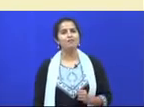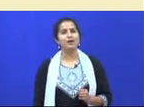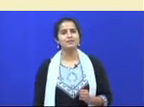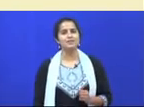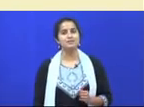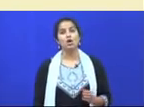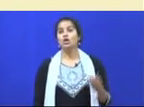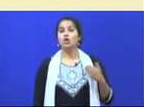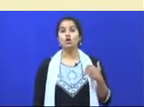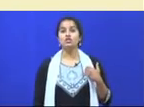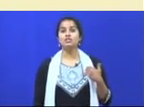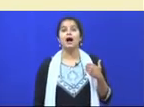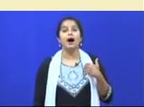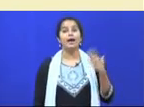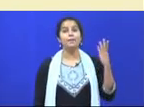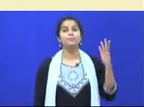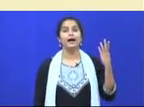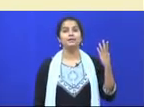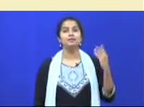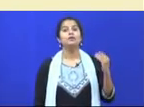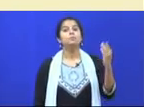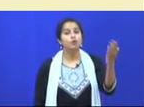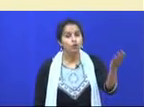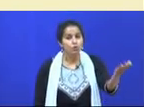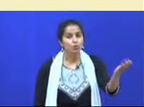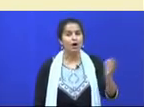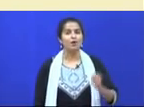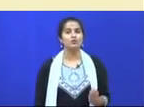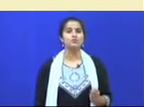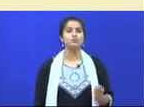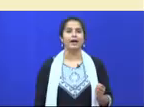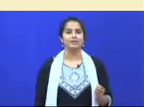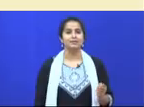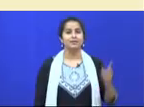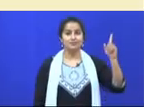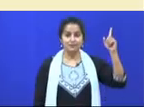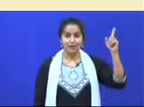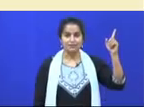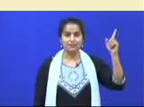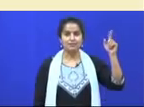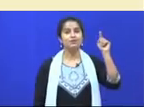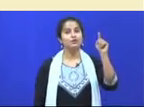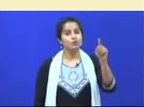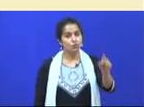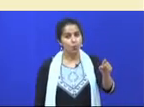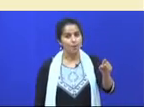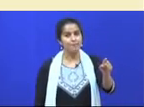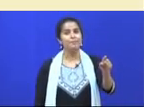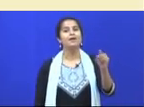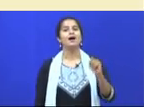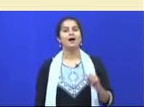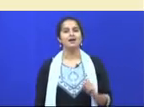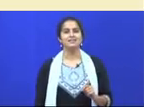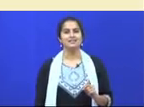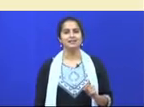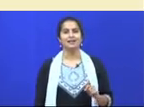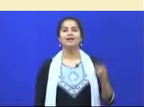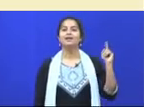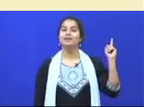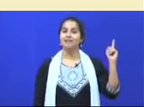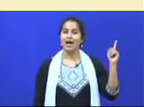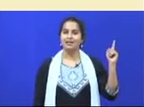next Mahavakya says, not just I am that, but you are also that. Tat, Tvam,